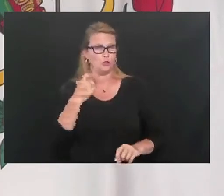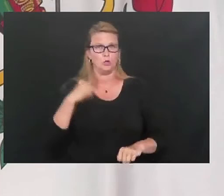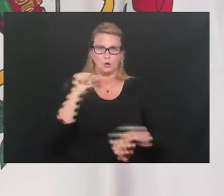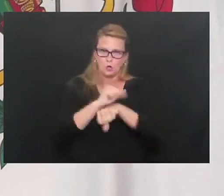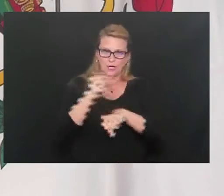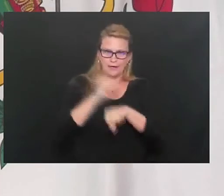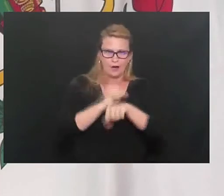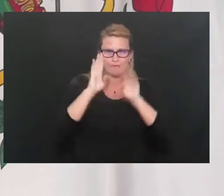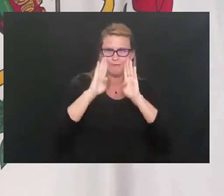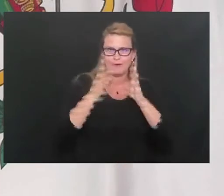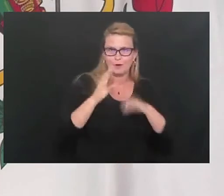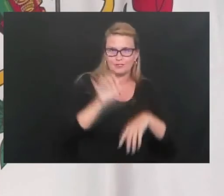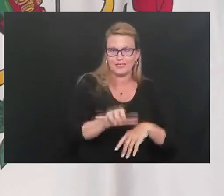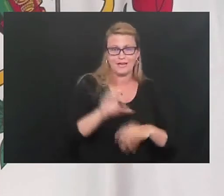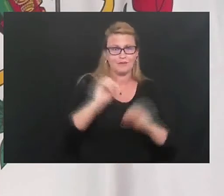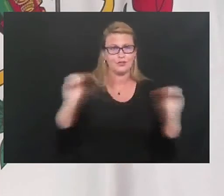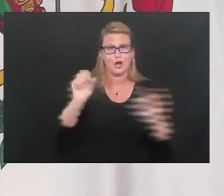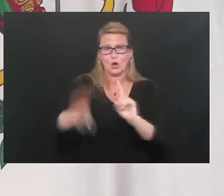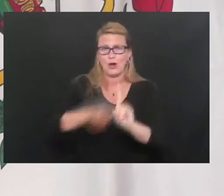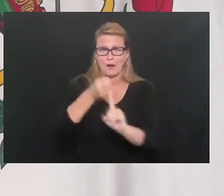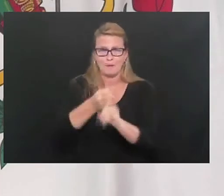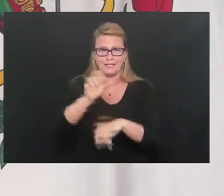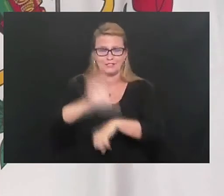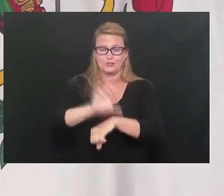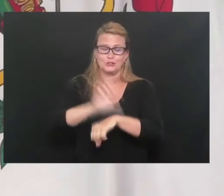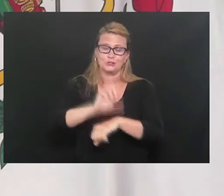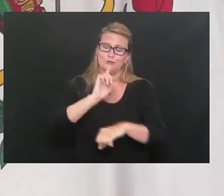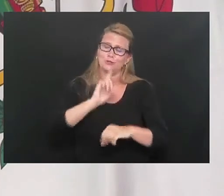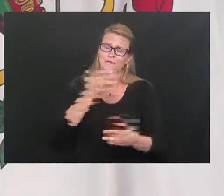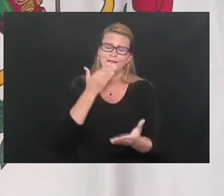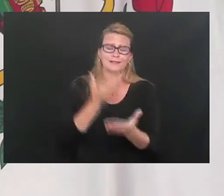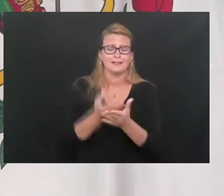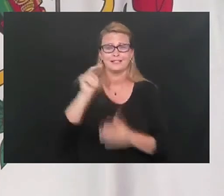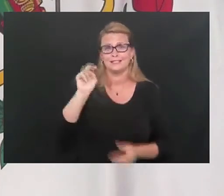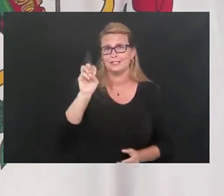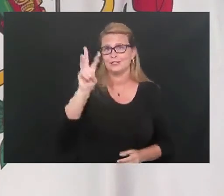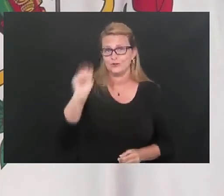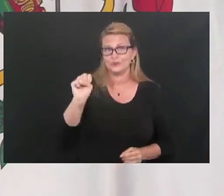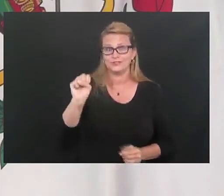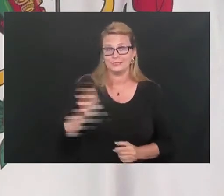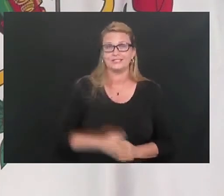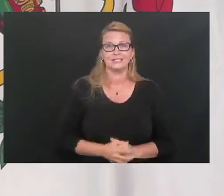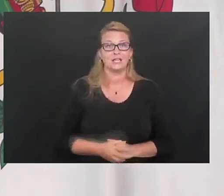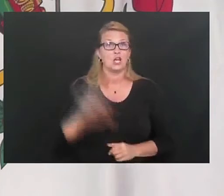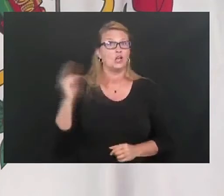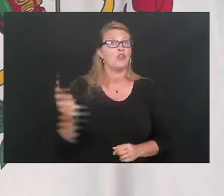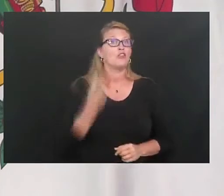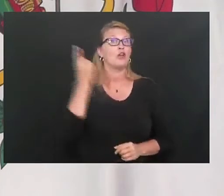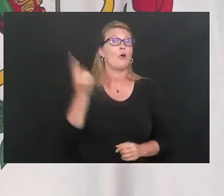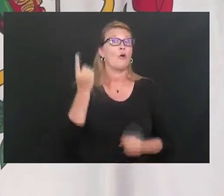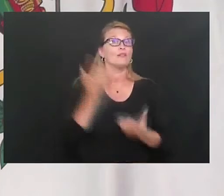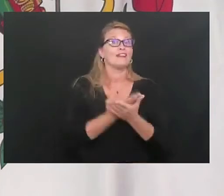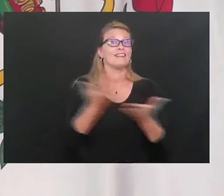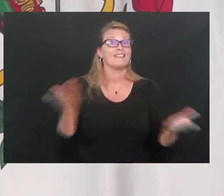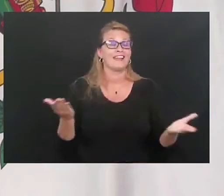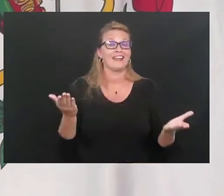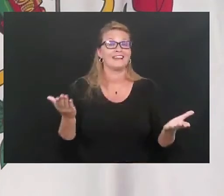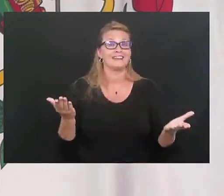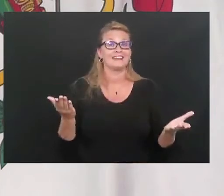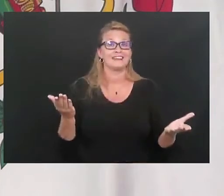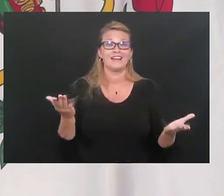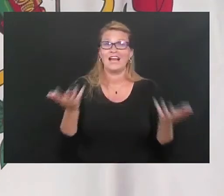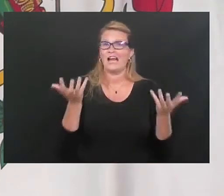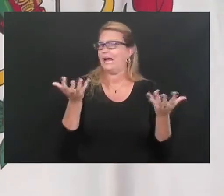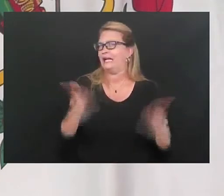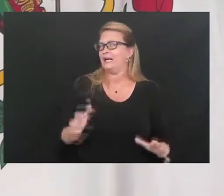don't have any outbreaks in our churches right now. It's all good news and everything. The only thing, and I don't want to end with on a